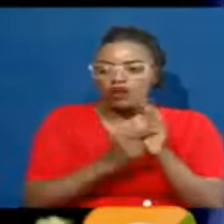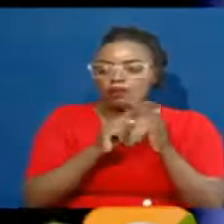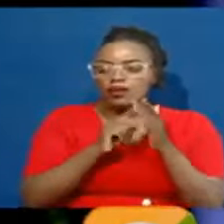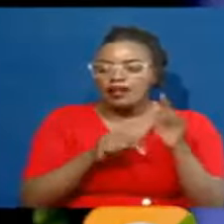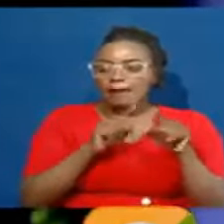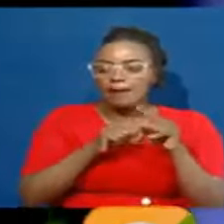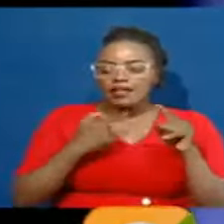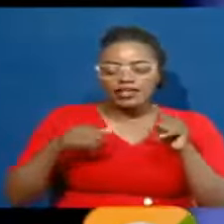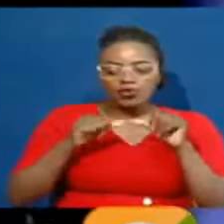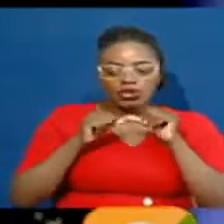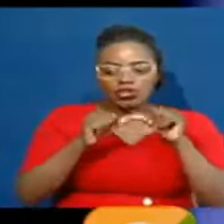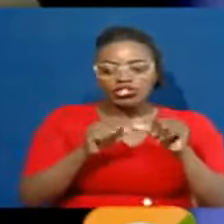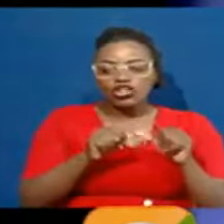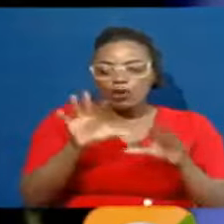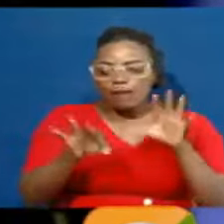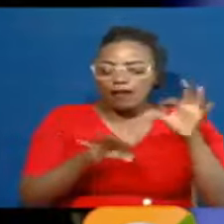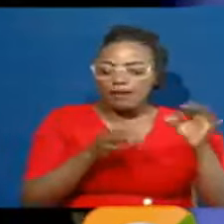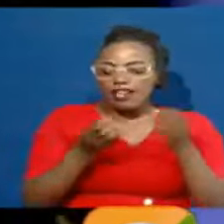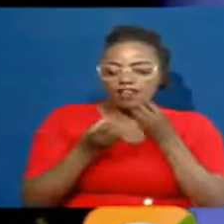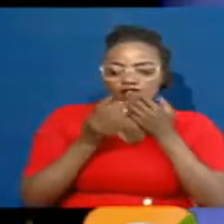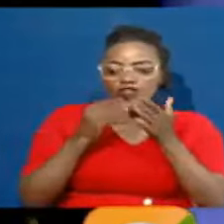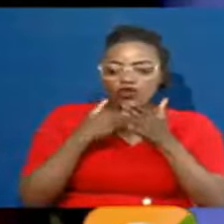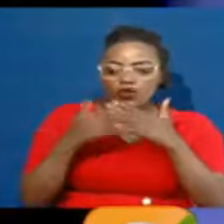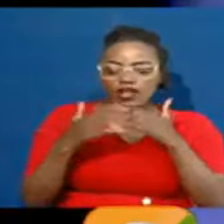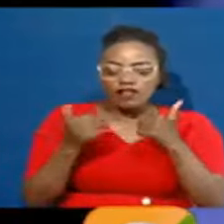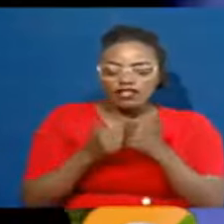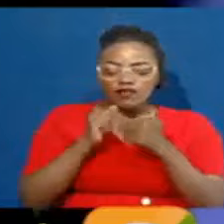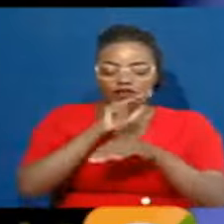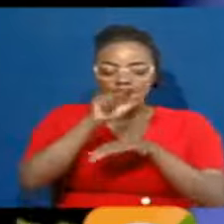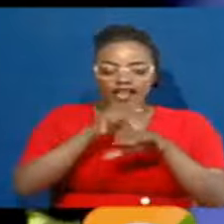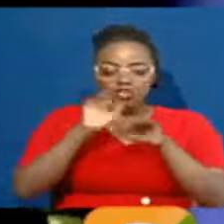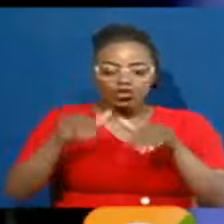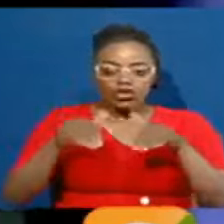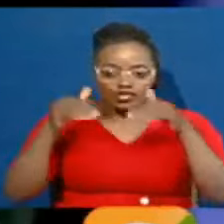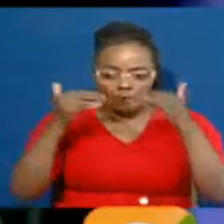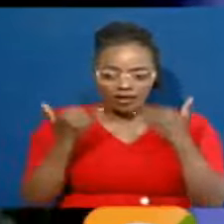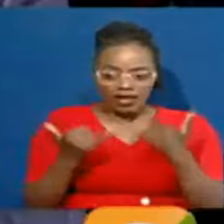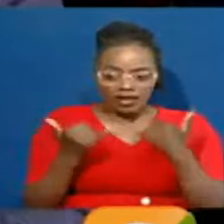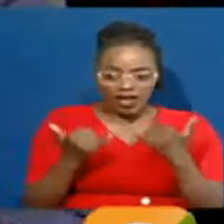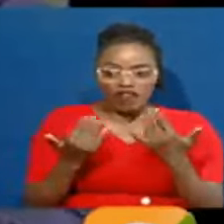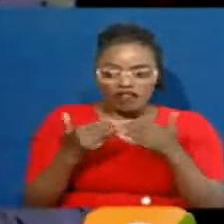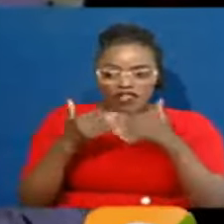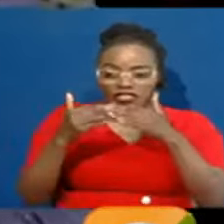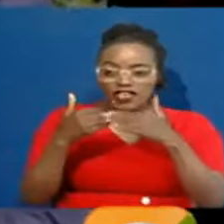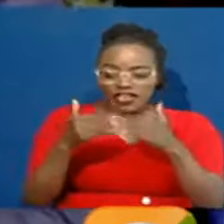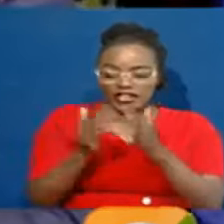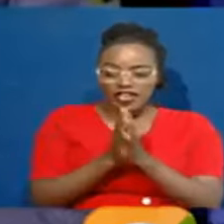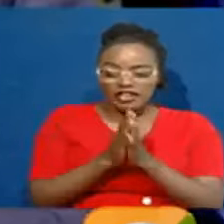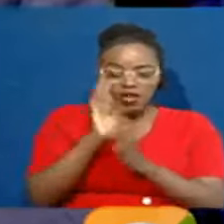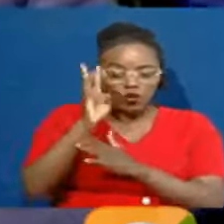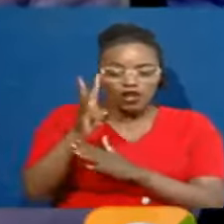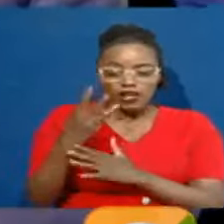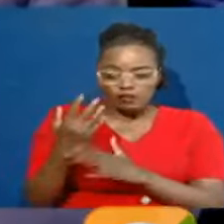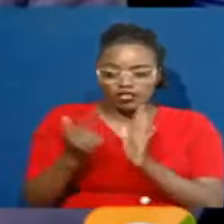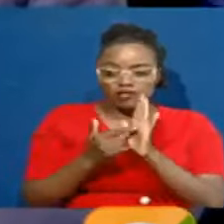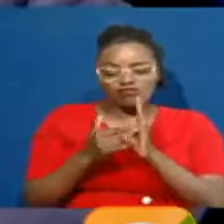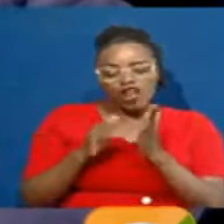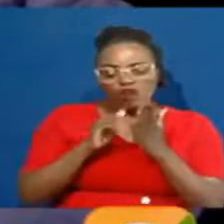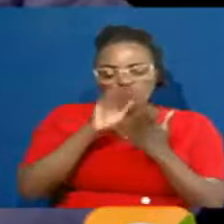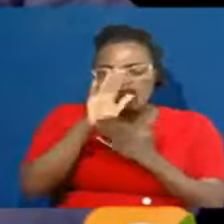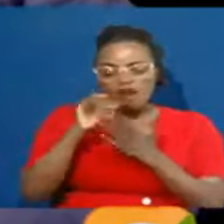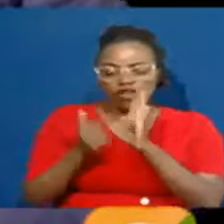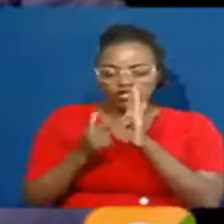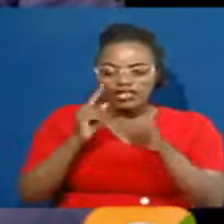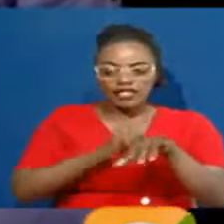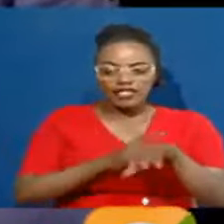of course, we continue to gather what is happening right here in the National Assembly main gate, and we will be bringing more to you as and